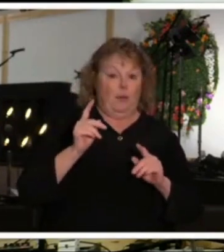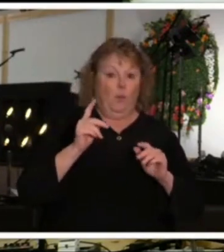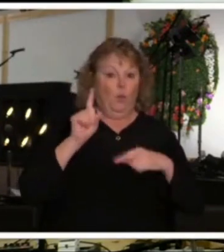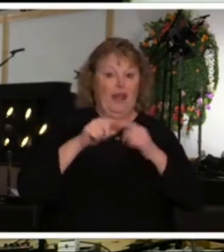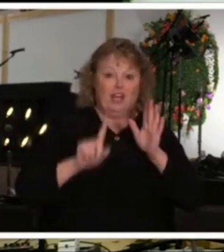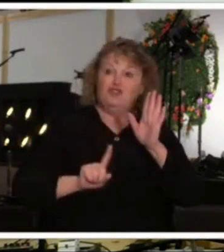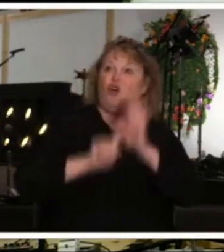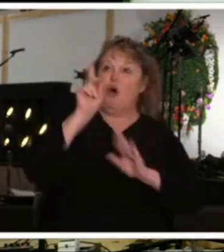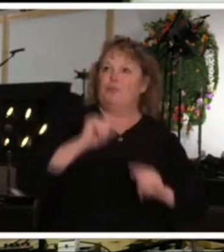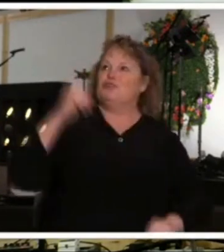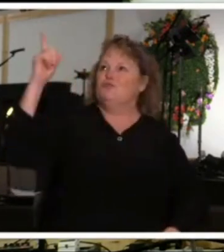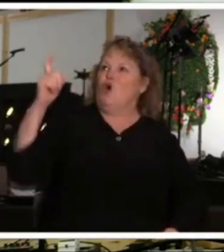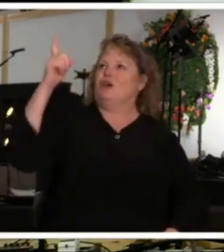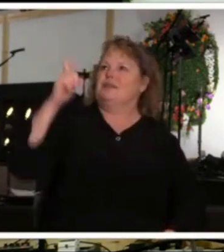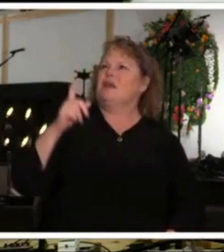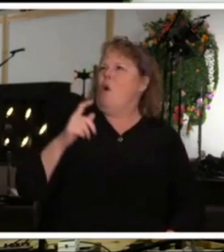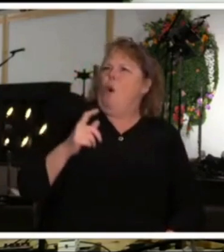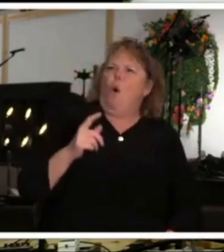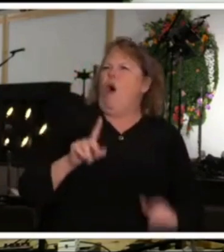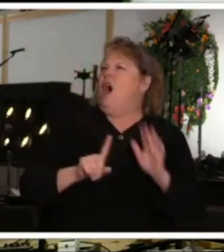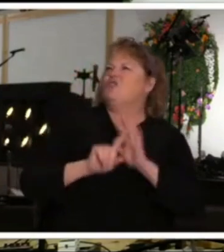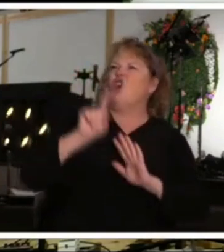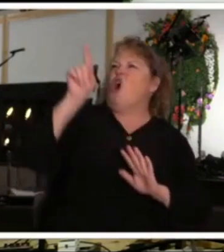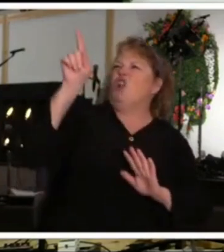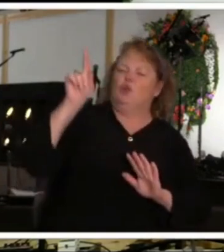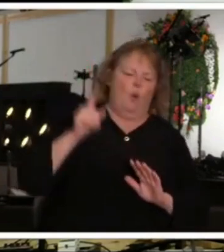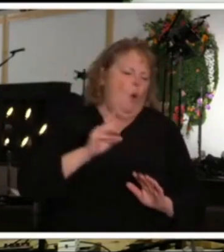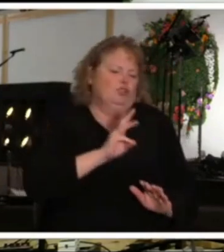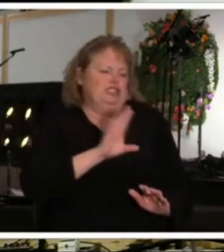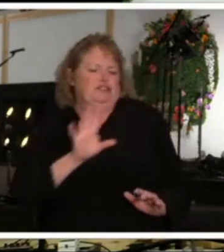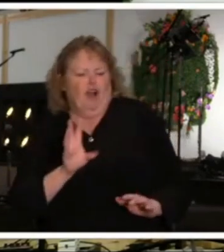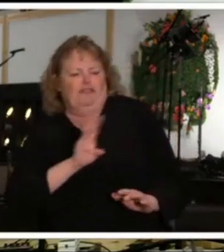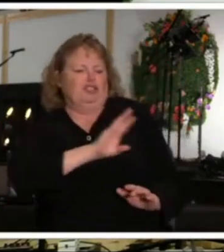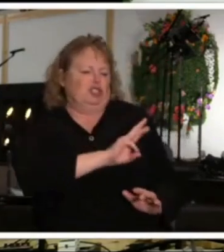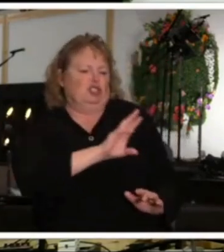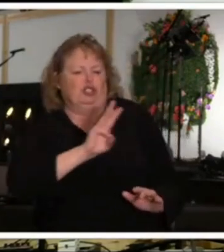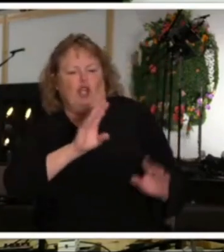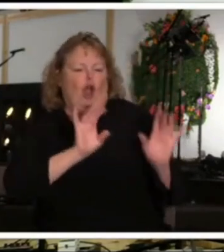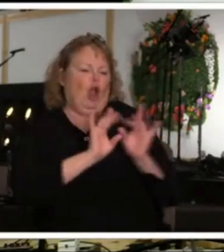and everybody looks at him. Yo, man, how tall are you, man? I'm 6'5", 6'5", 6'6". You know?